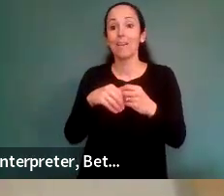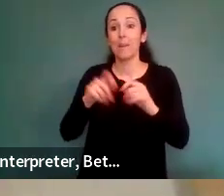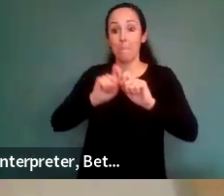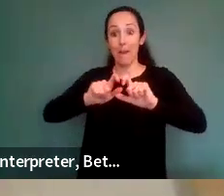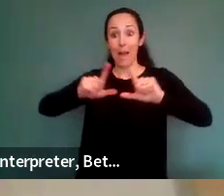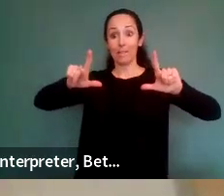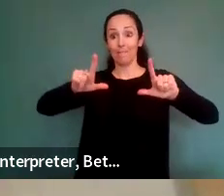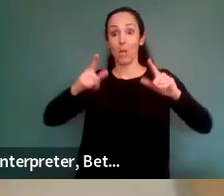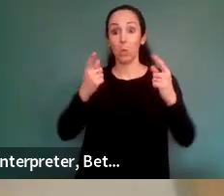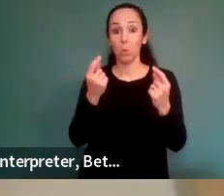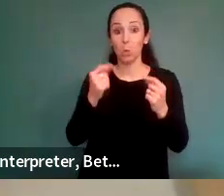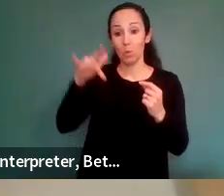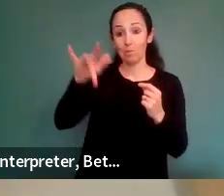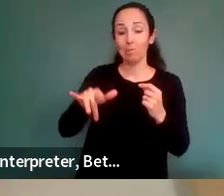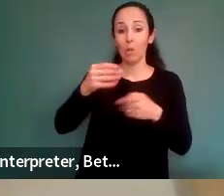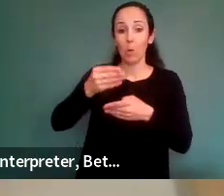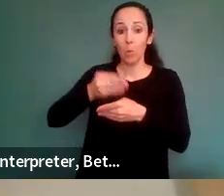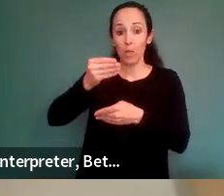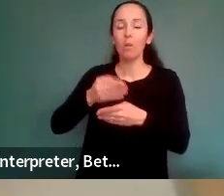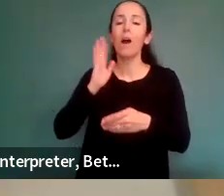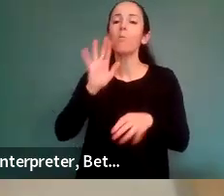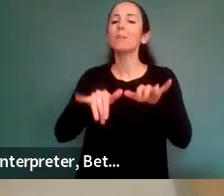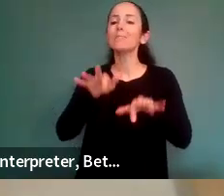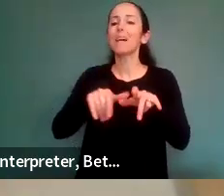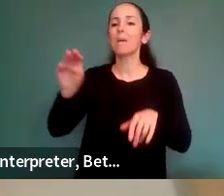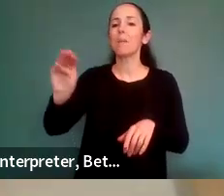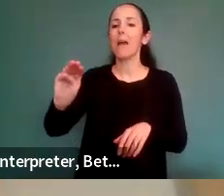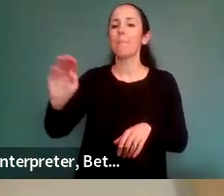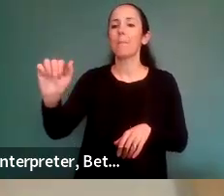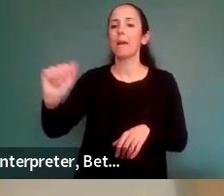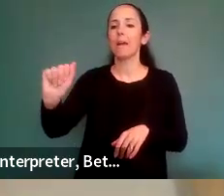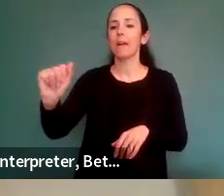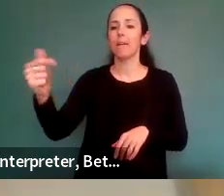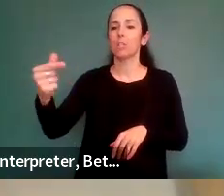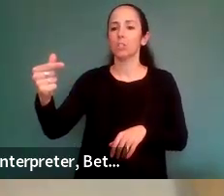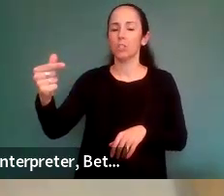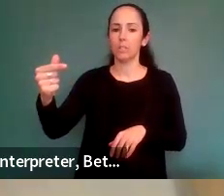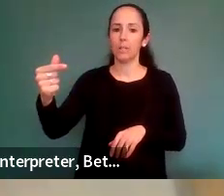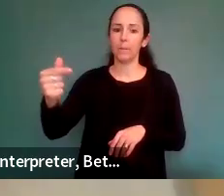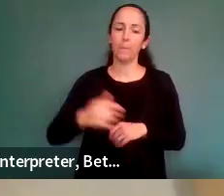key, and I'm simply going to type in MAG.